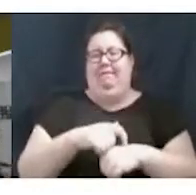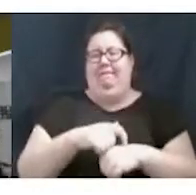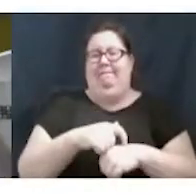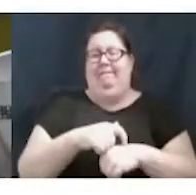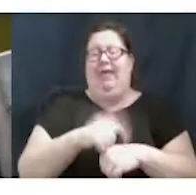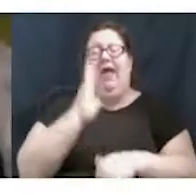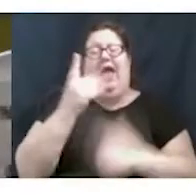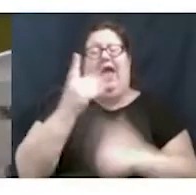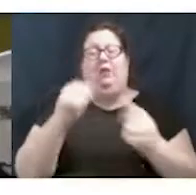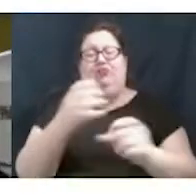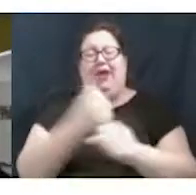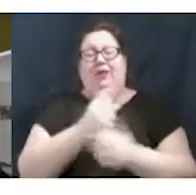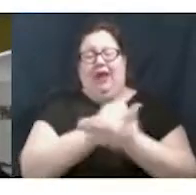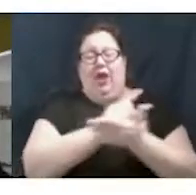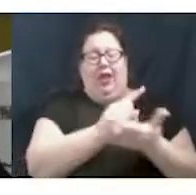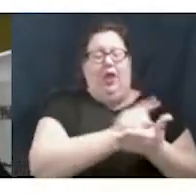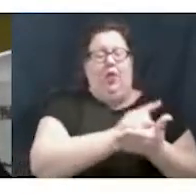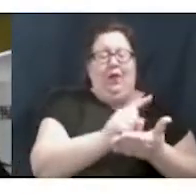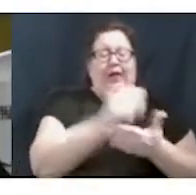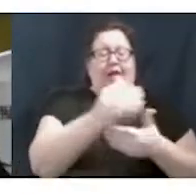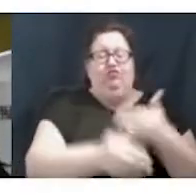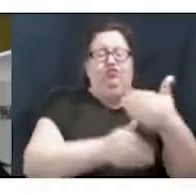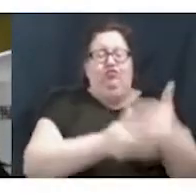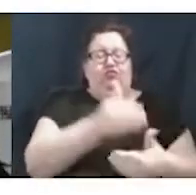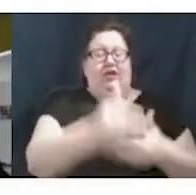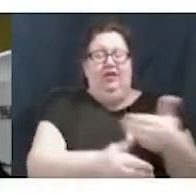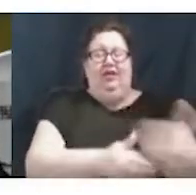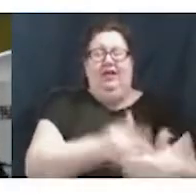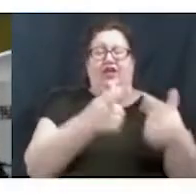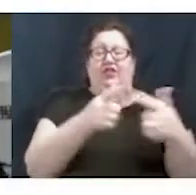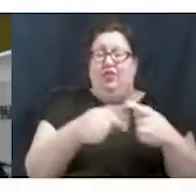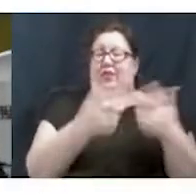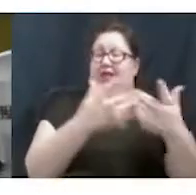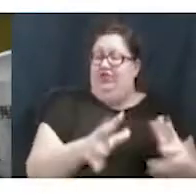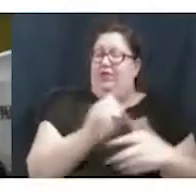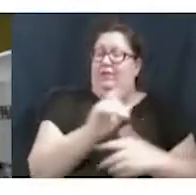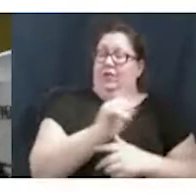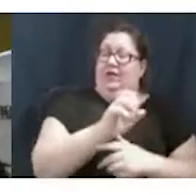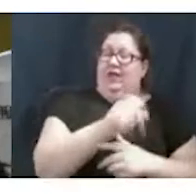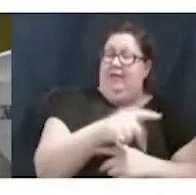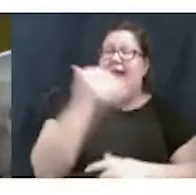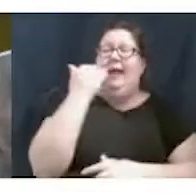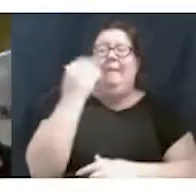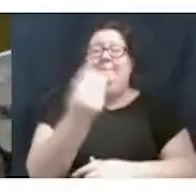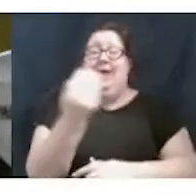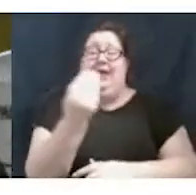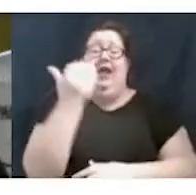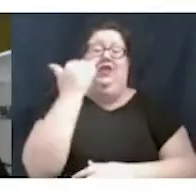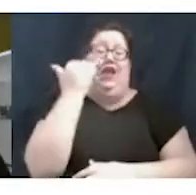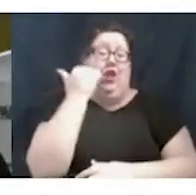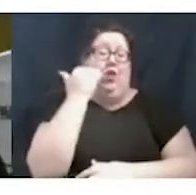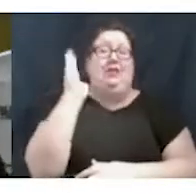to get a weekly sort of groove going once we get through our boot camp. Usually Monday, they know, is going to be a notes theory lecture